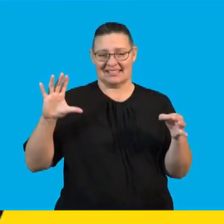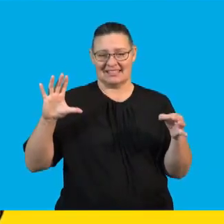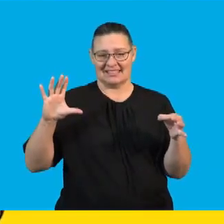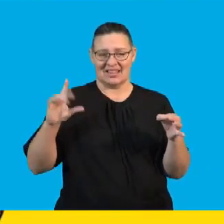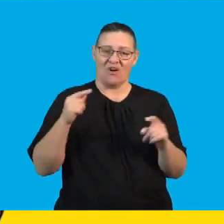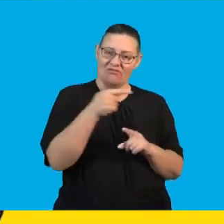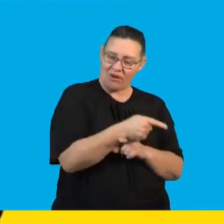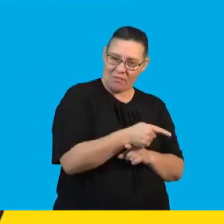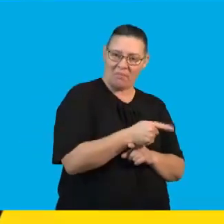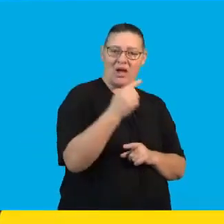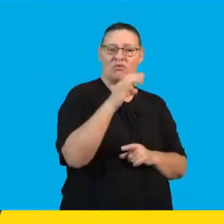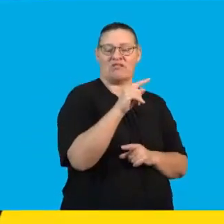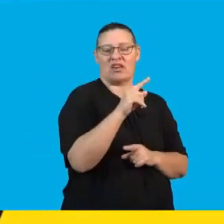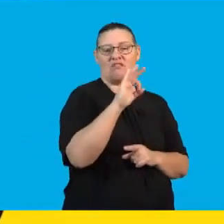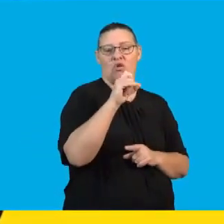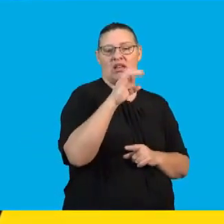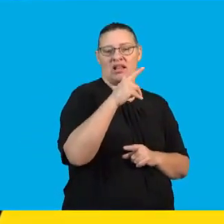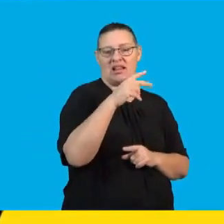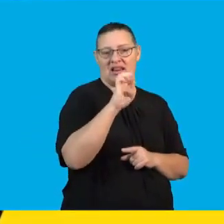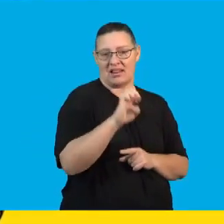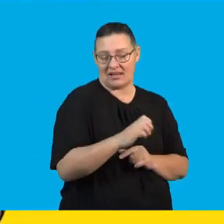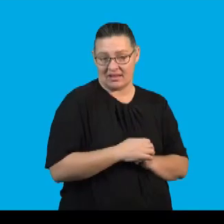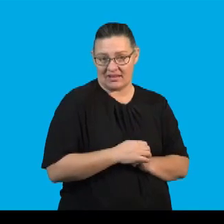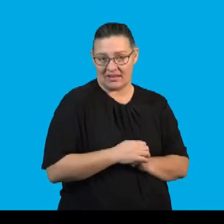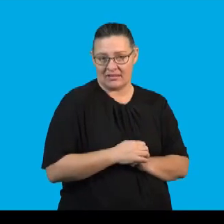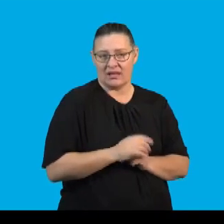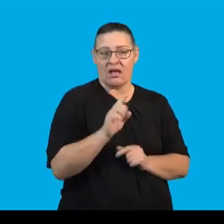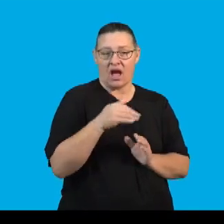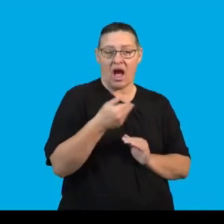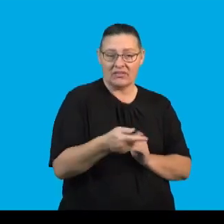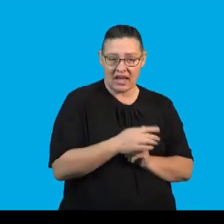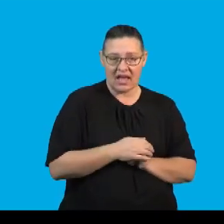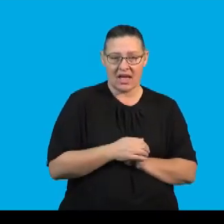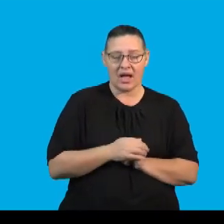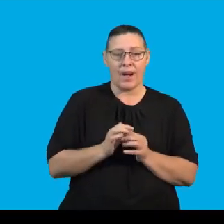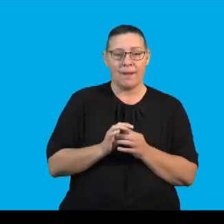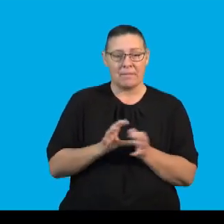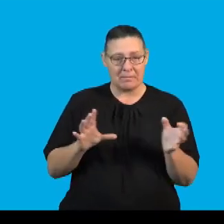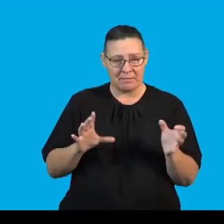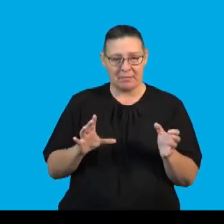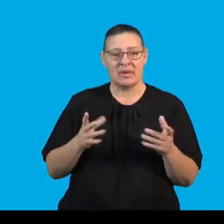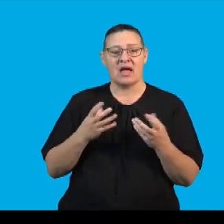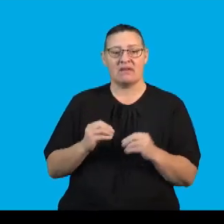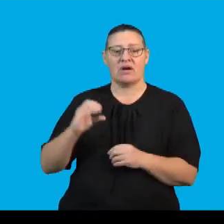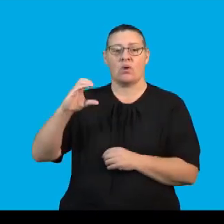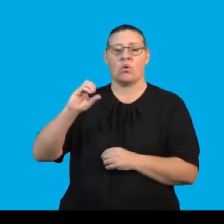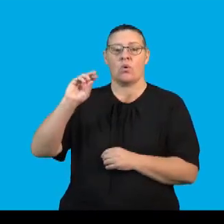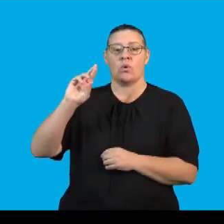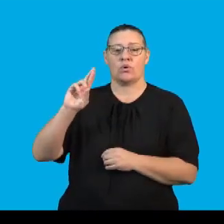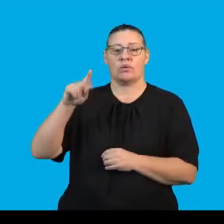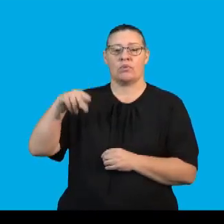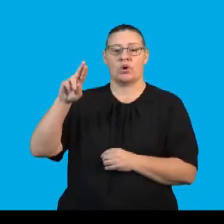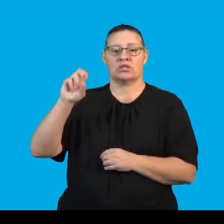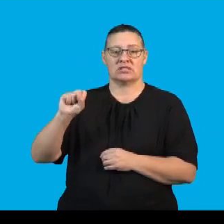the Graafian follicle. And we've got, after Graafian follicle ruptured, we've got